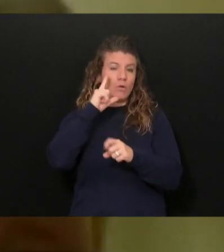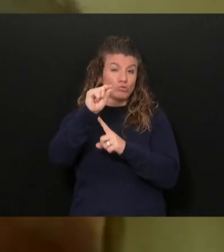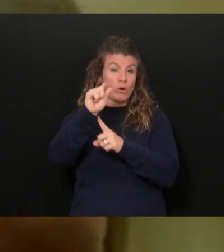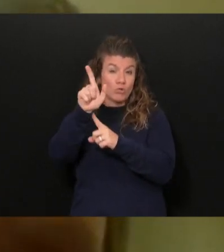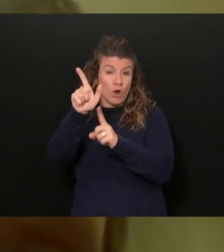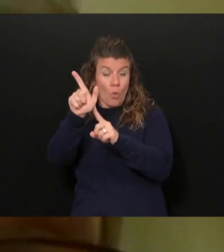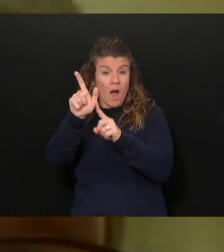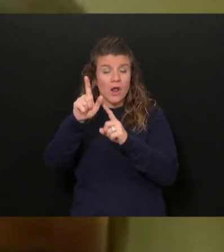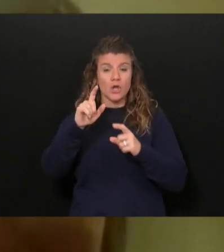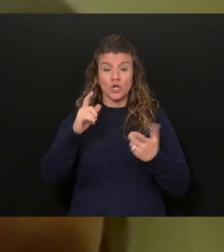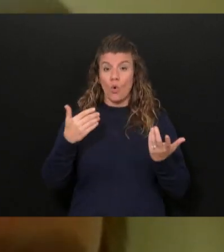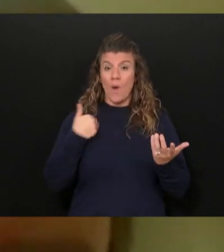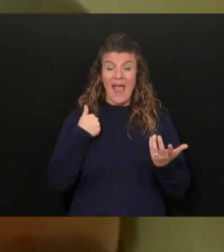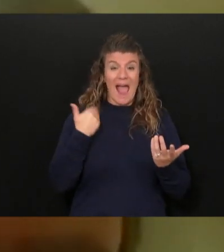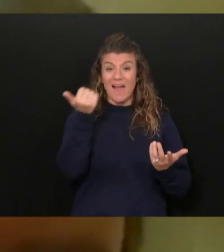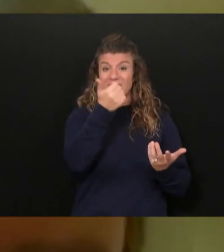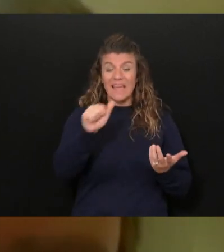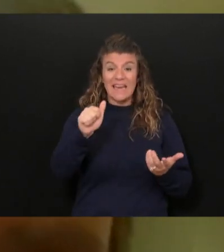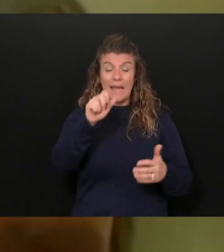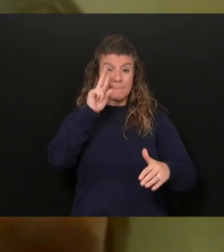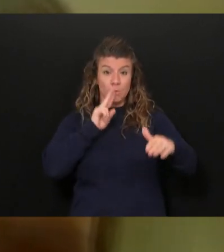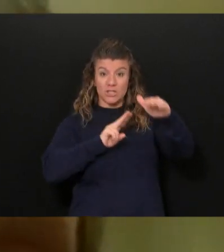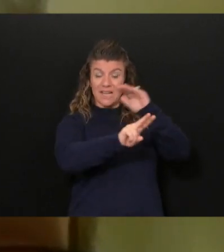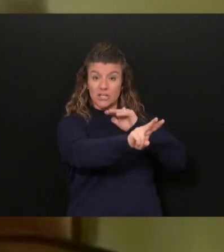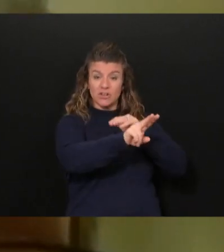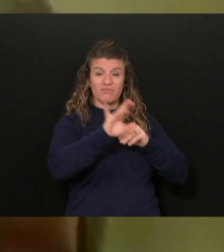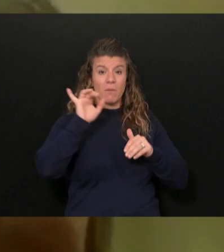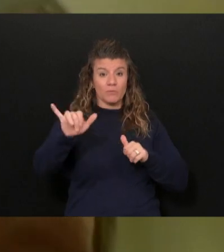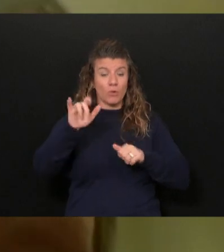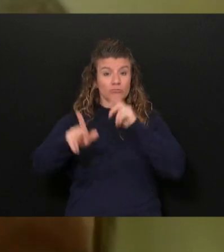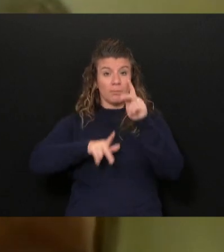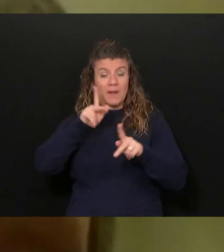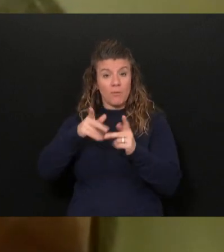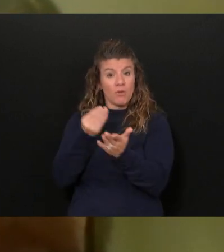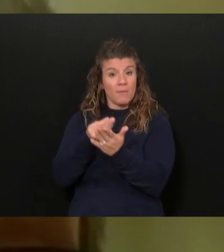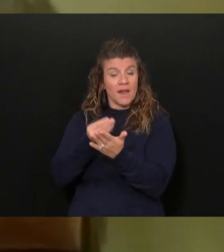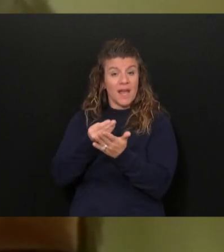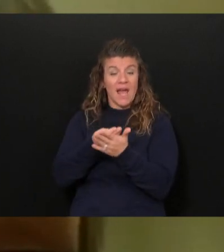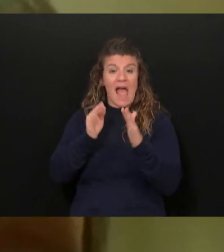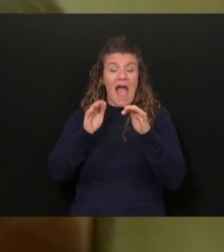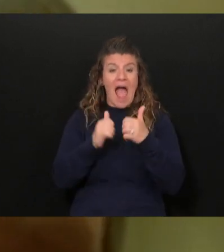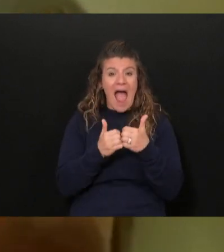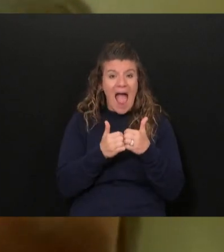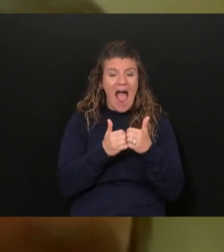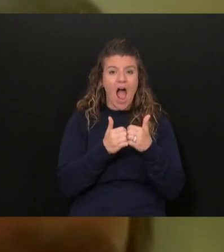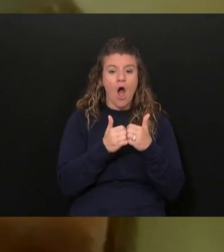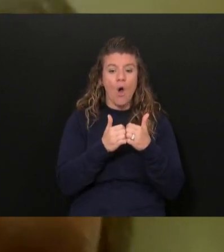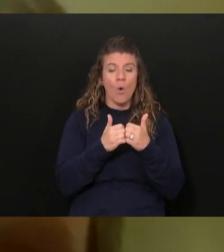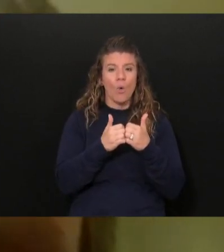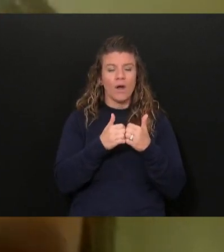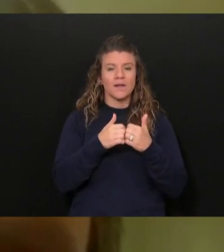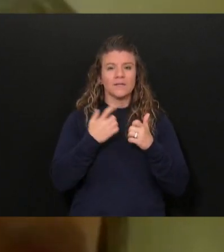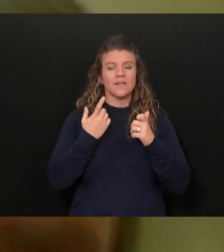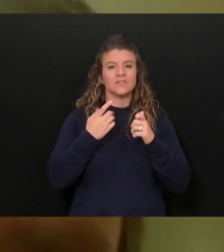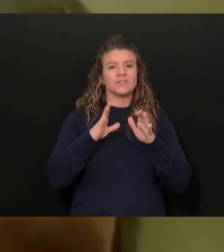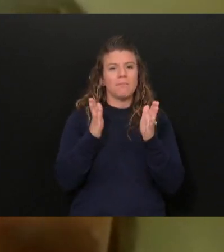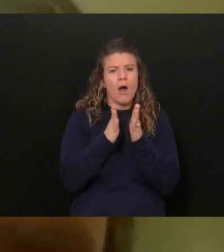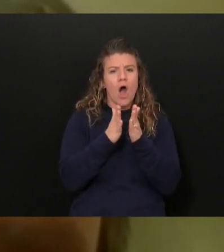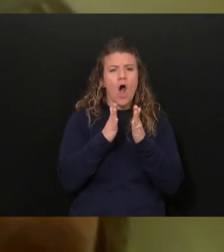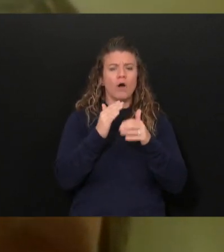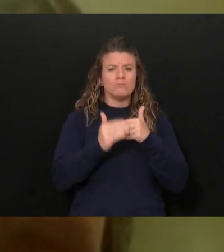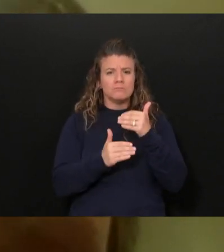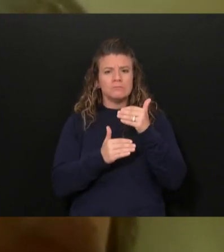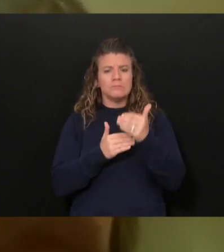Do we have any projections from revenue people as to how the gradual reopening of the state